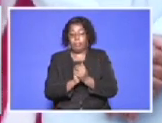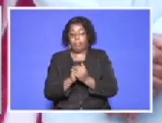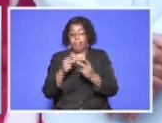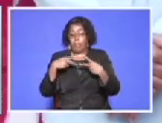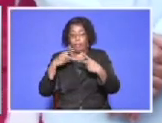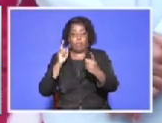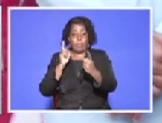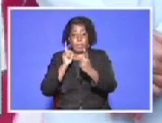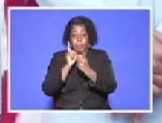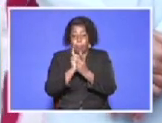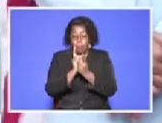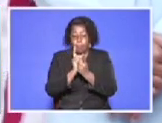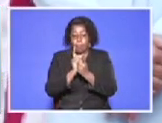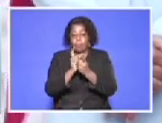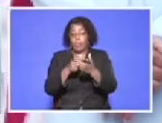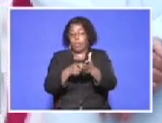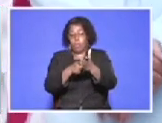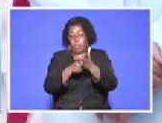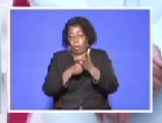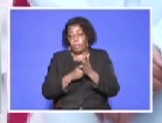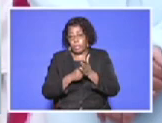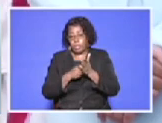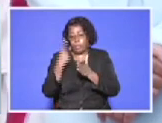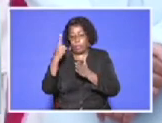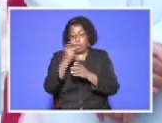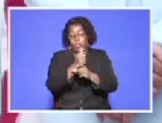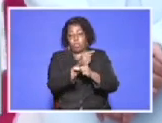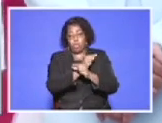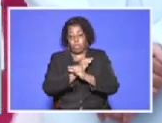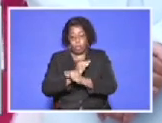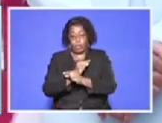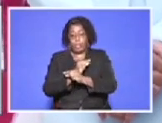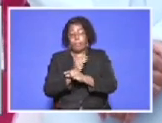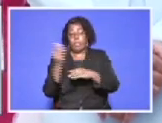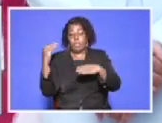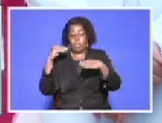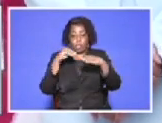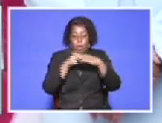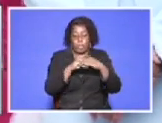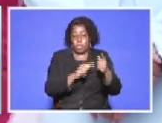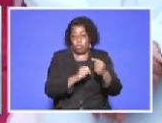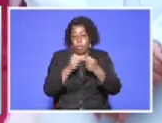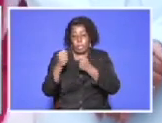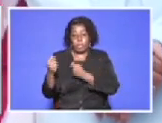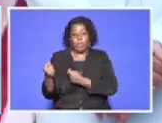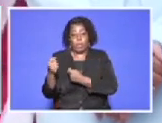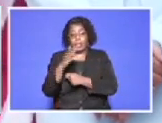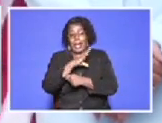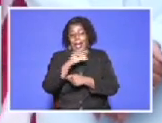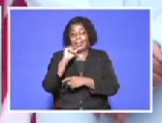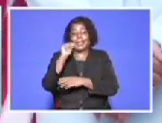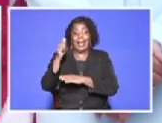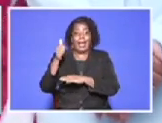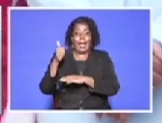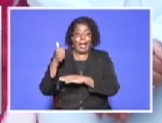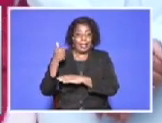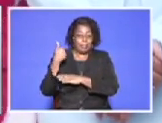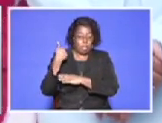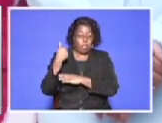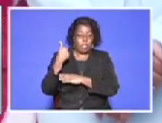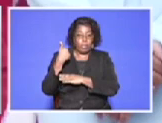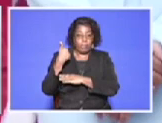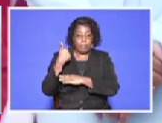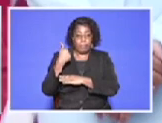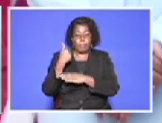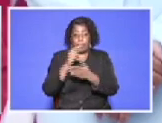meet the criteria for vaccine security, storage, transport, and administration.